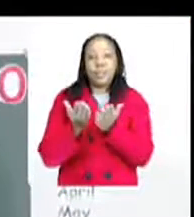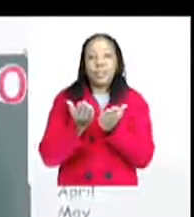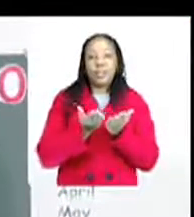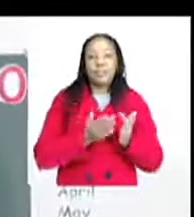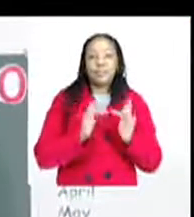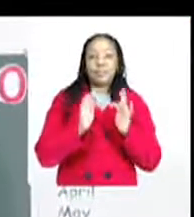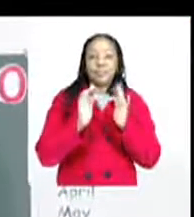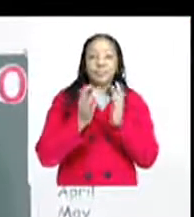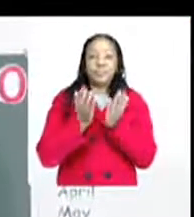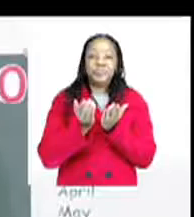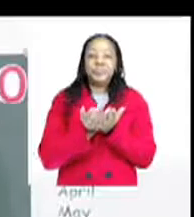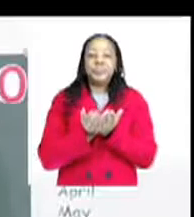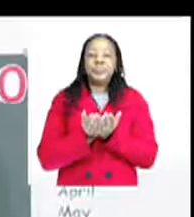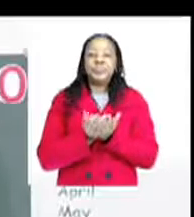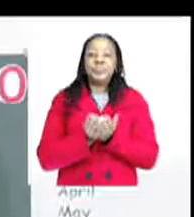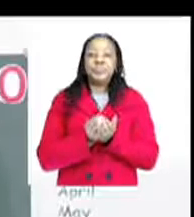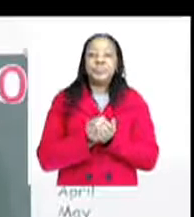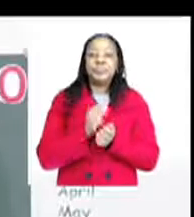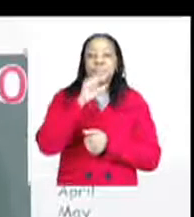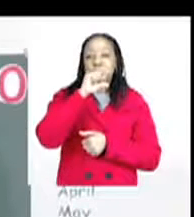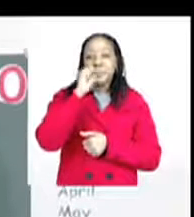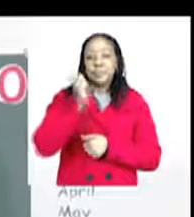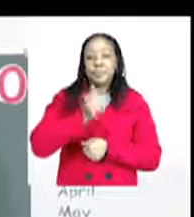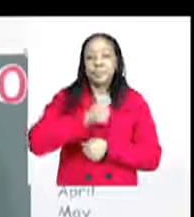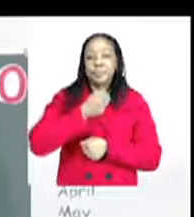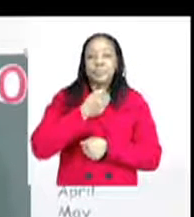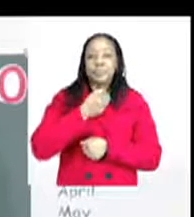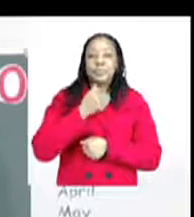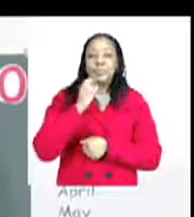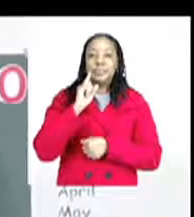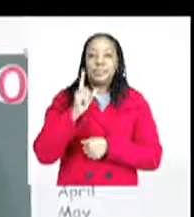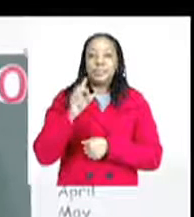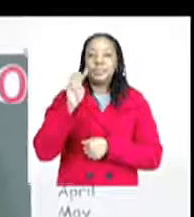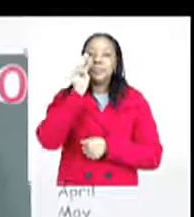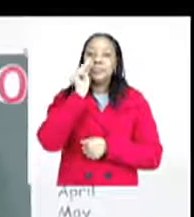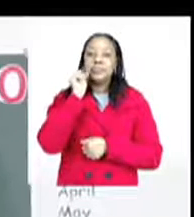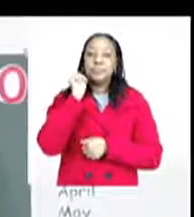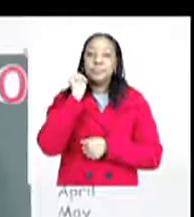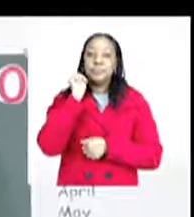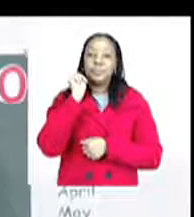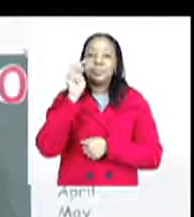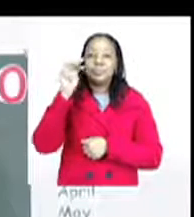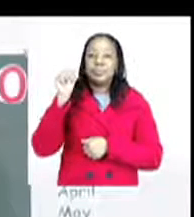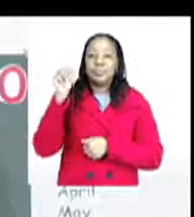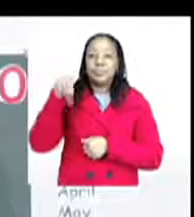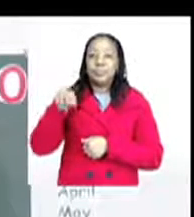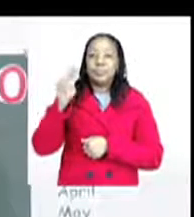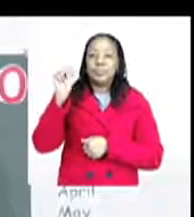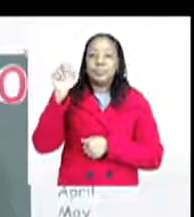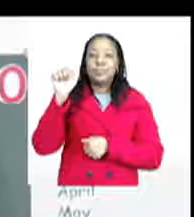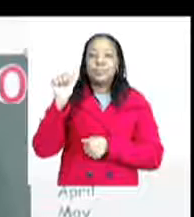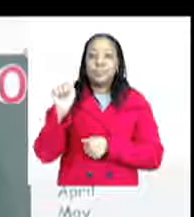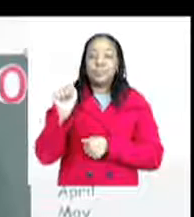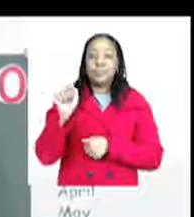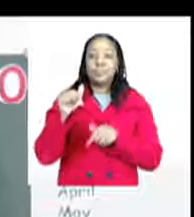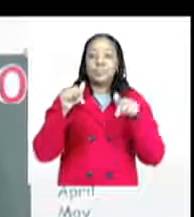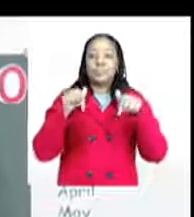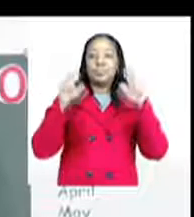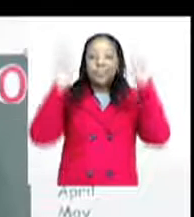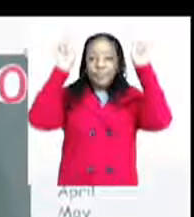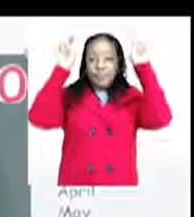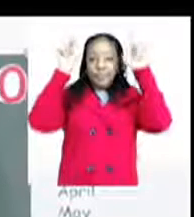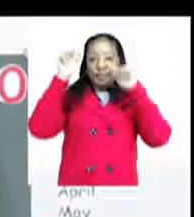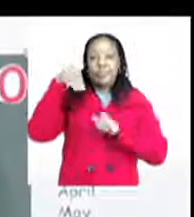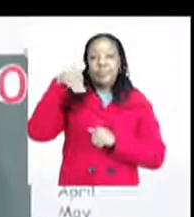Welcome to My Zone Online School. My name is Teacher Netsai. Our theme is